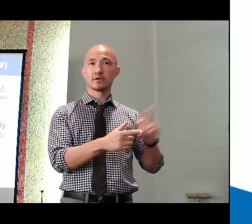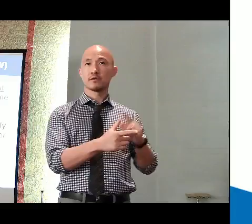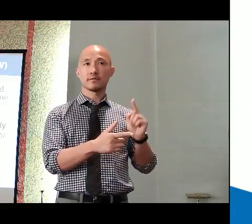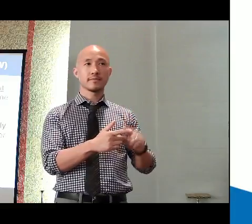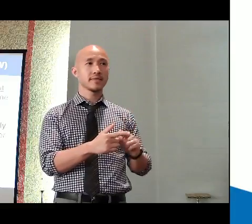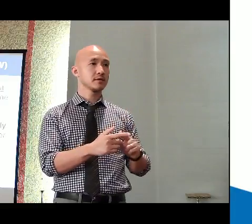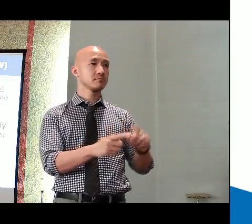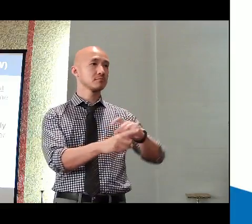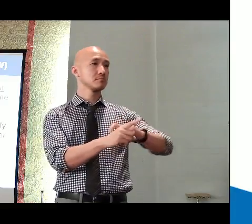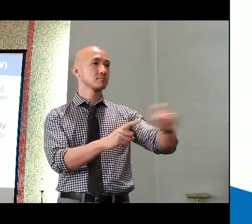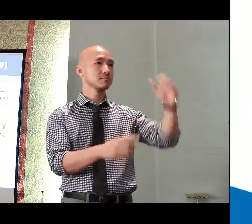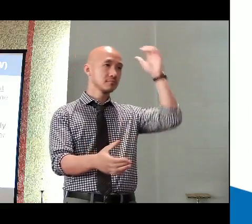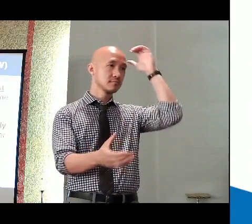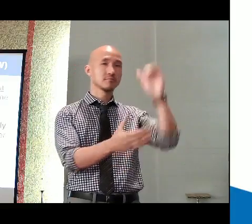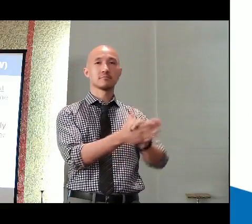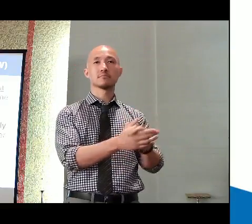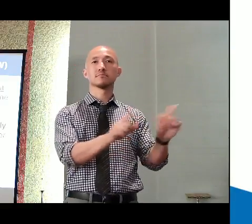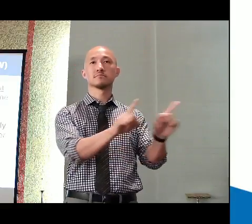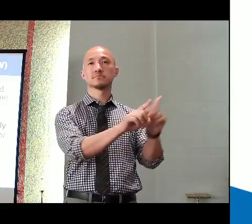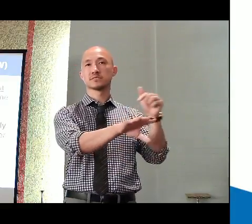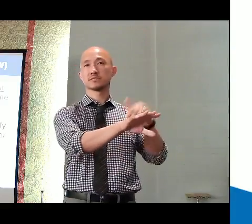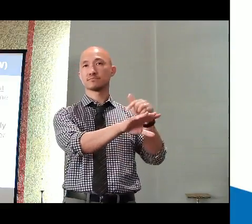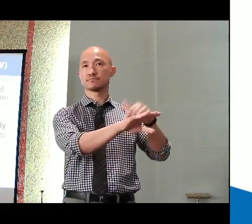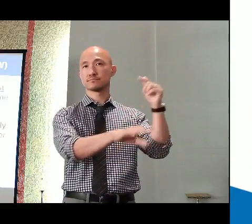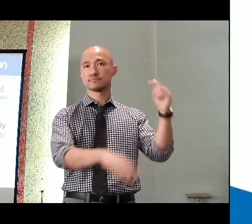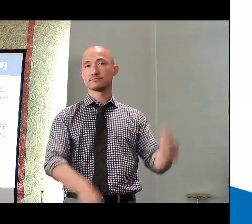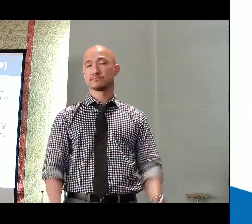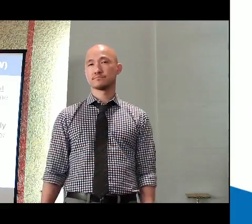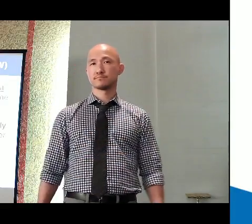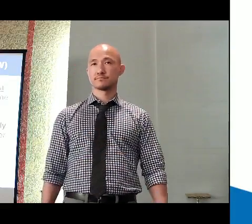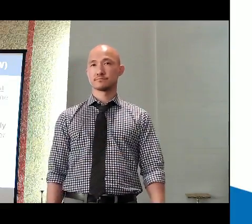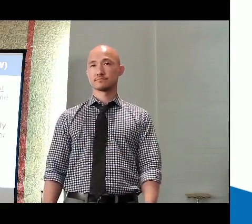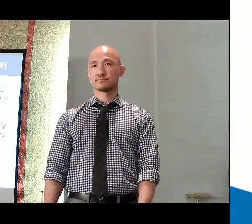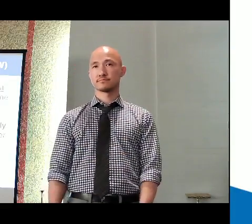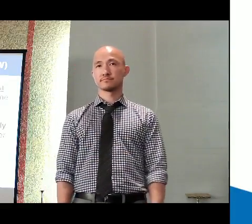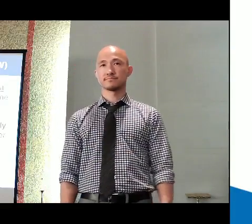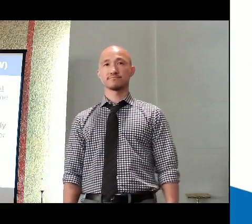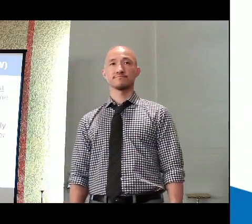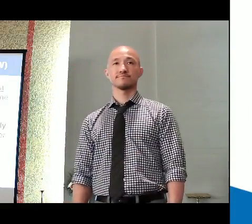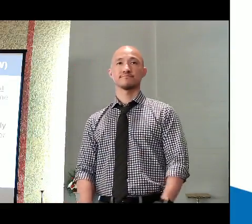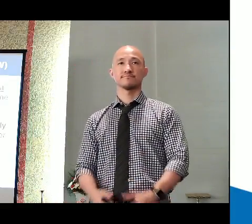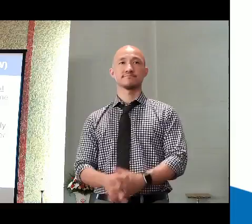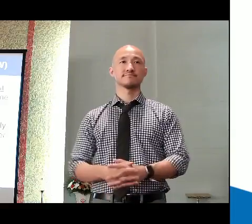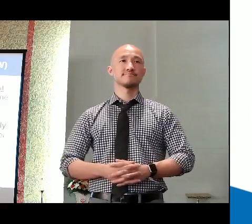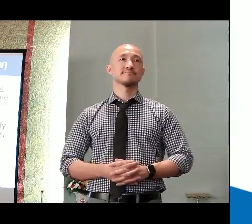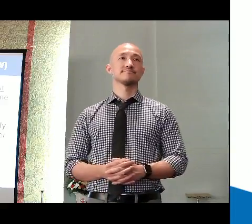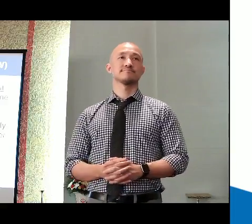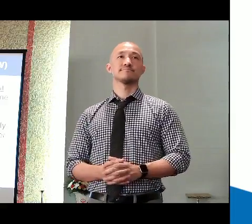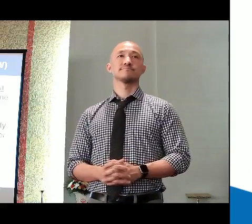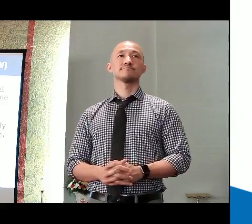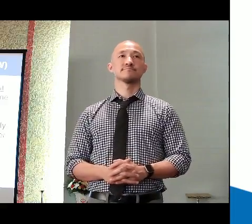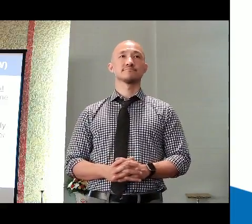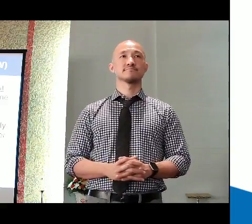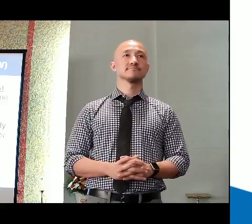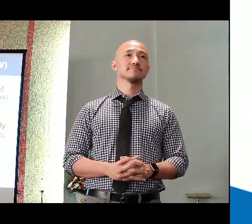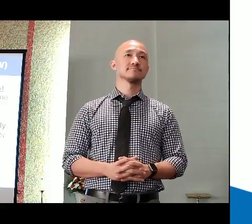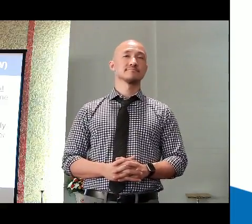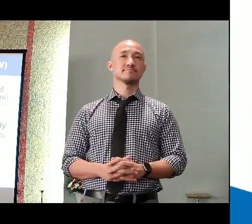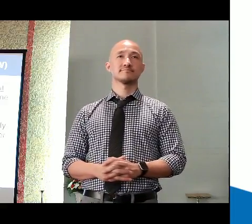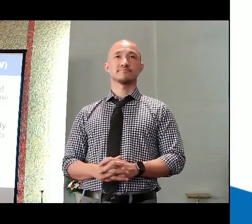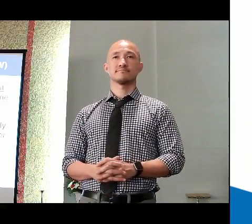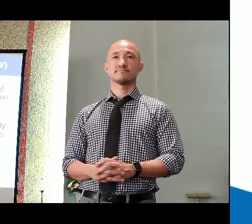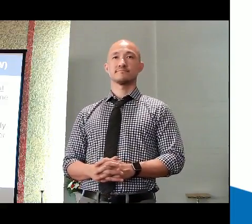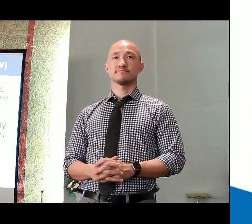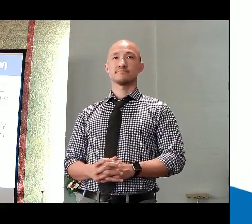our devotion to God. Because we need to grow in this consideration of how we treat one another so that